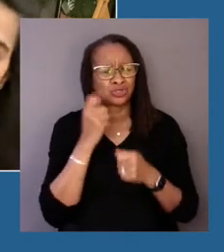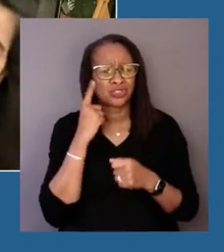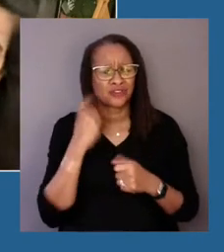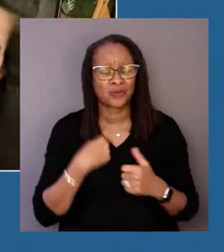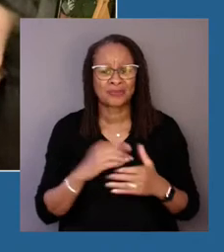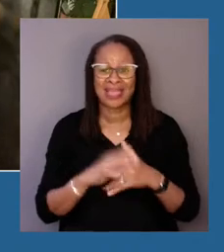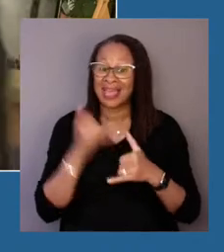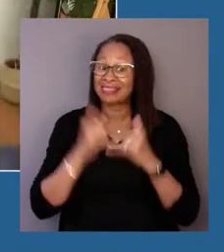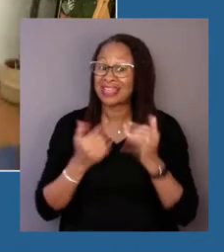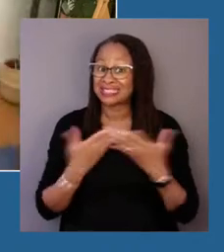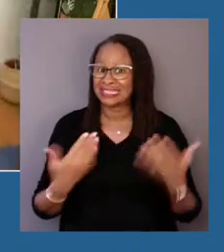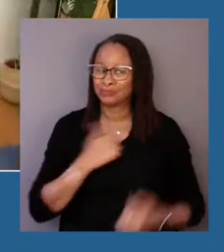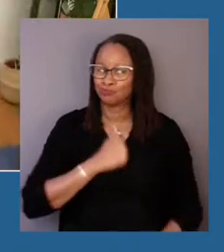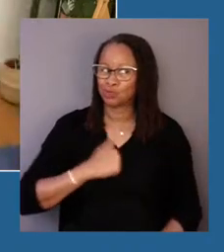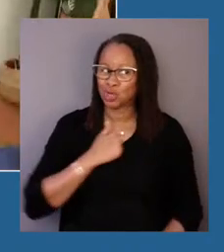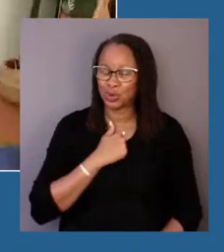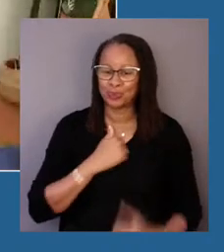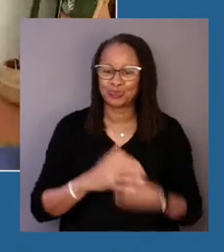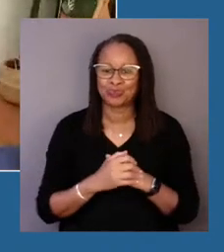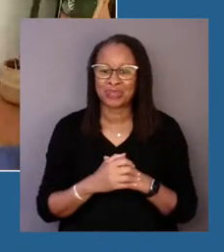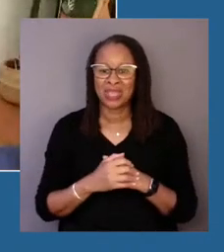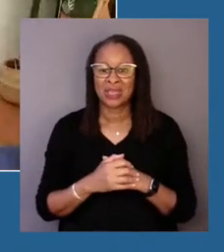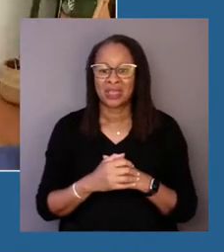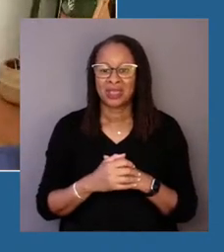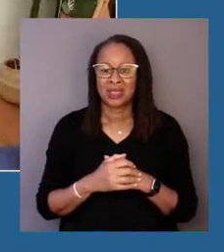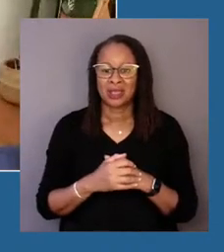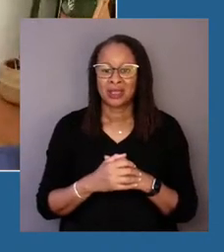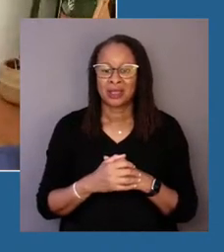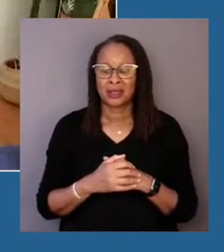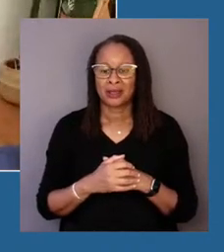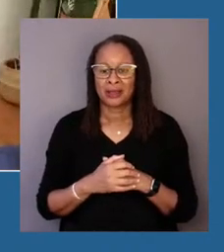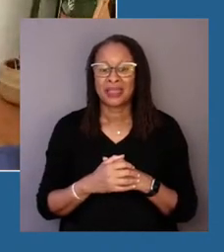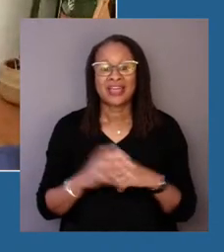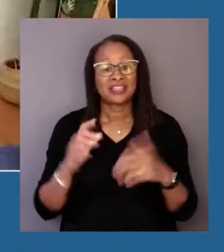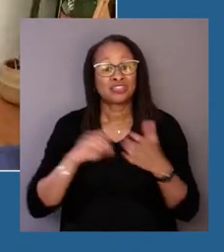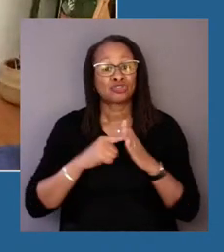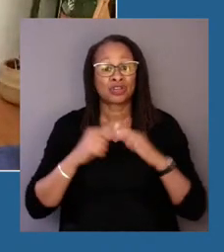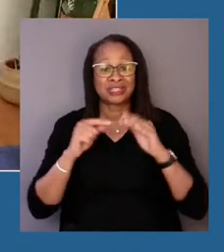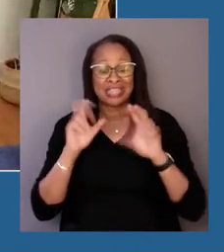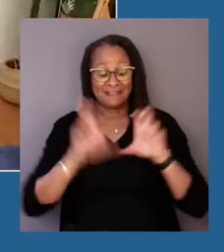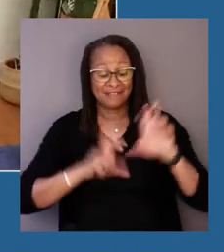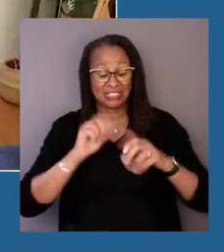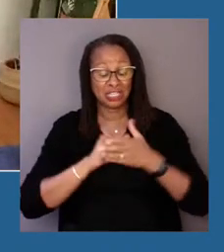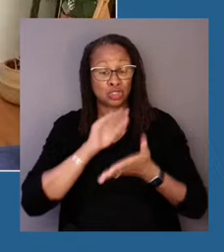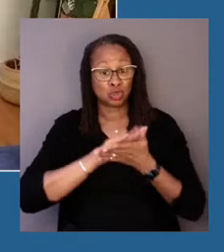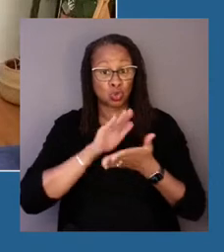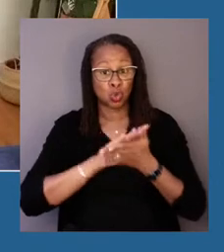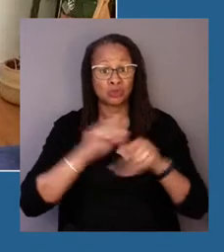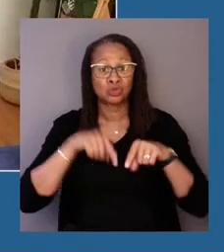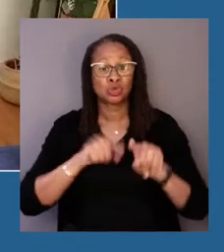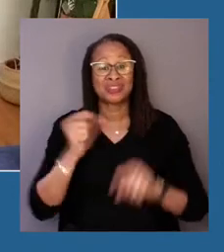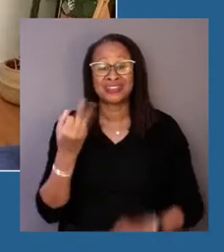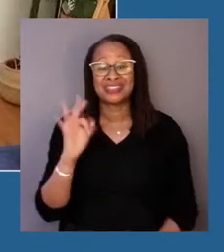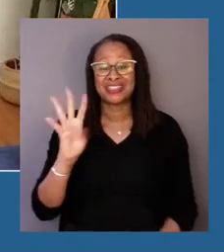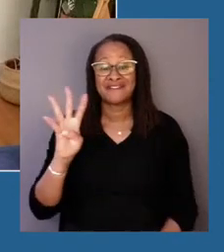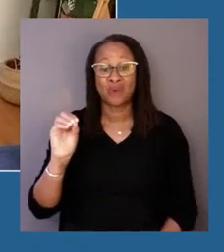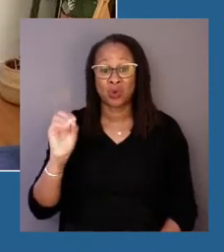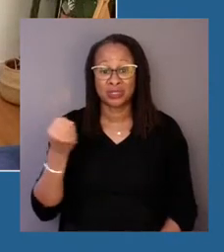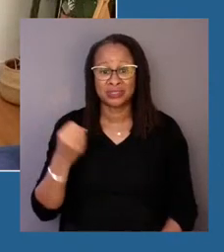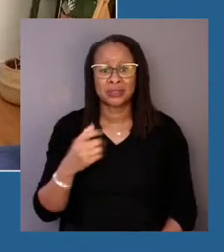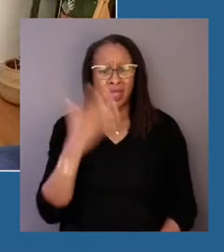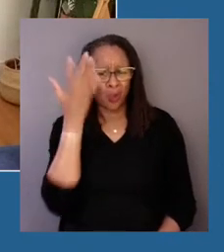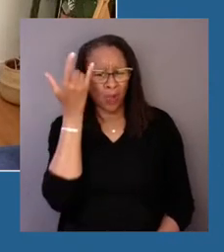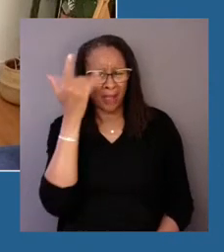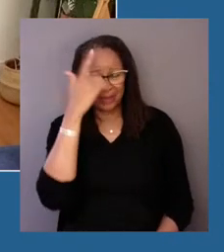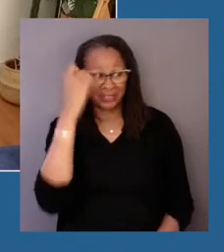thing, they started investing in schools like in the 40s in part because not just because they wanted to be like, you